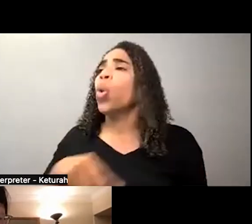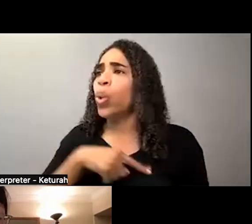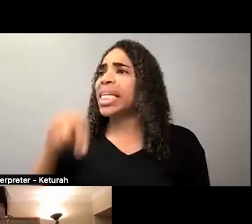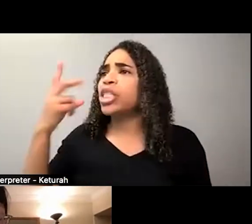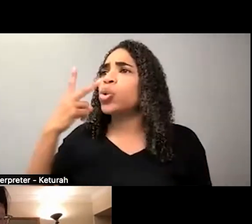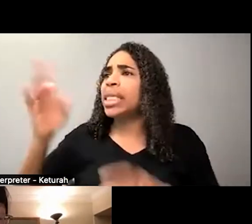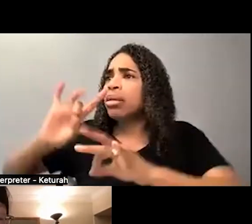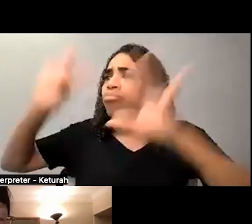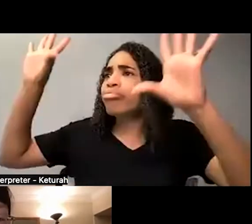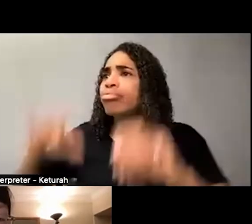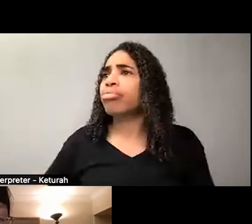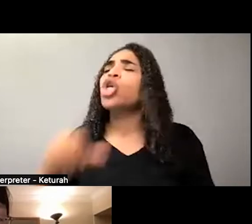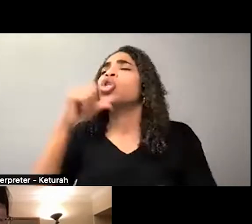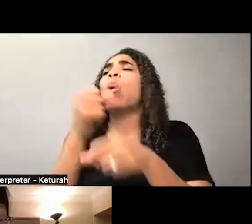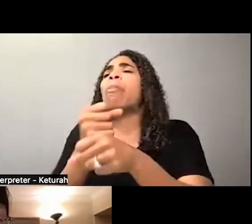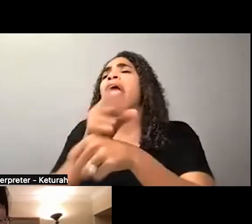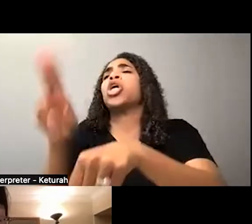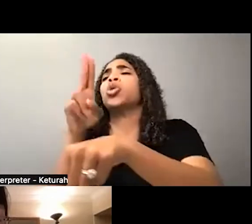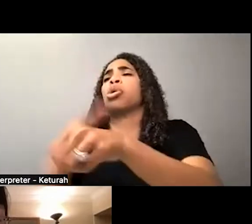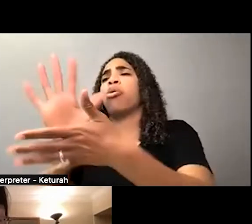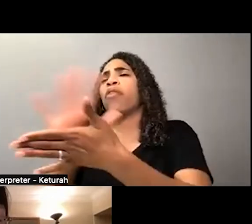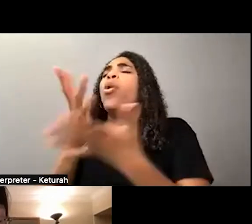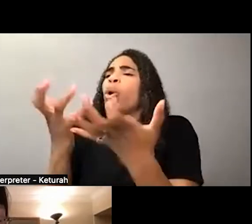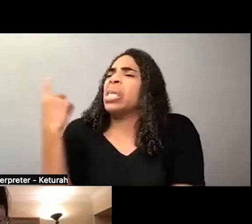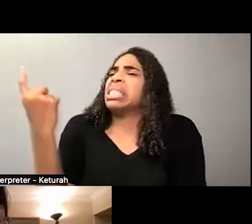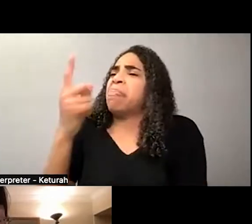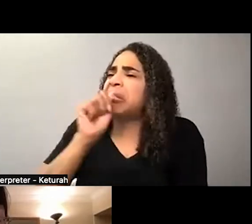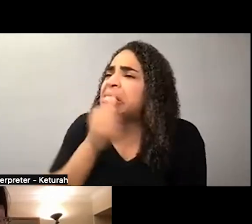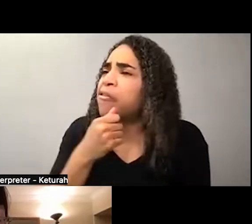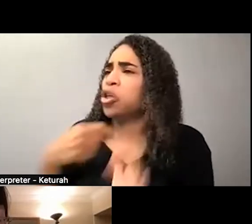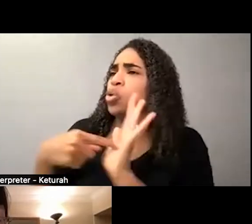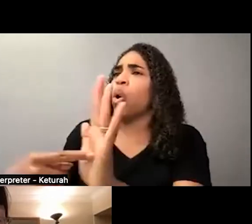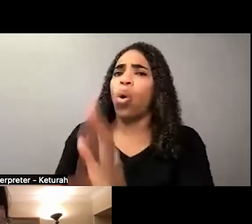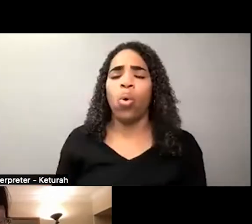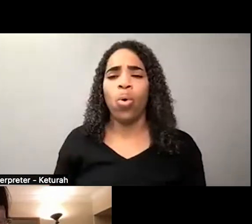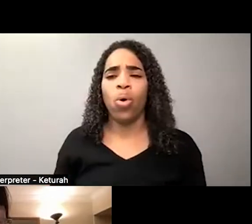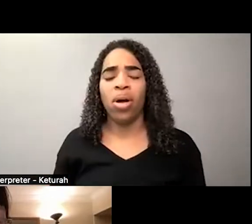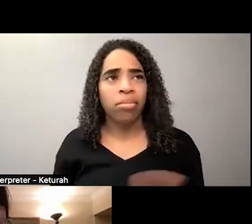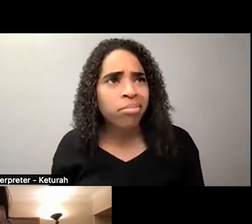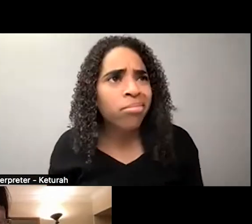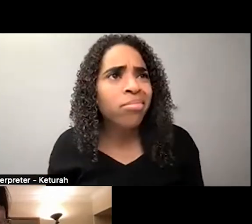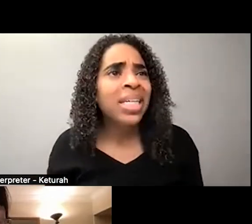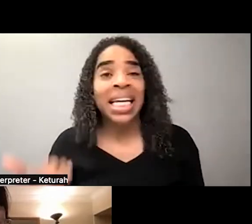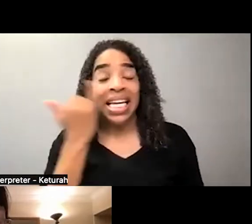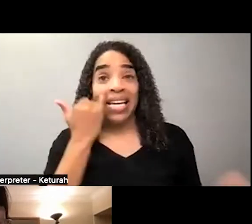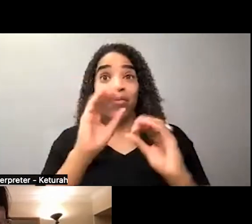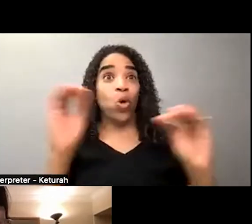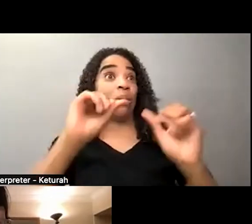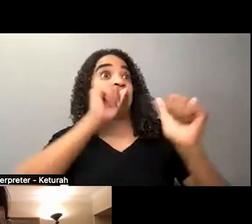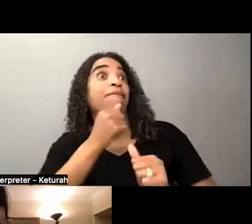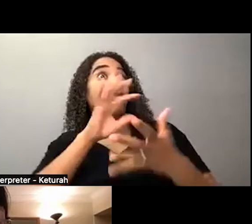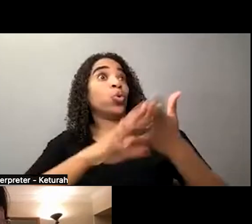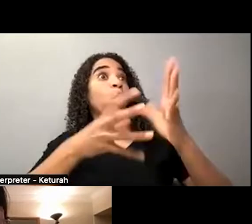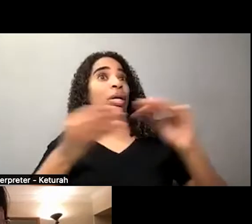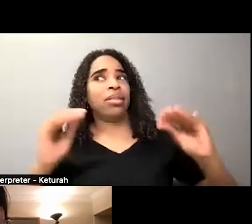You can't just make a normal film. We don't need that. So if you cannot go and bring disasters from Iran, you are not good for anything